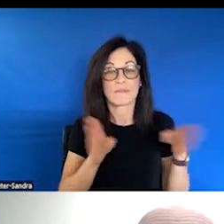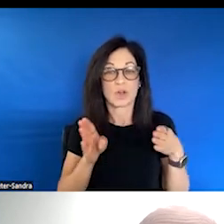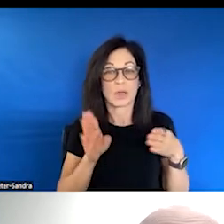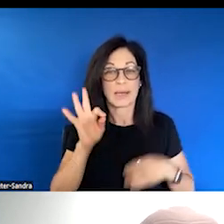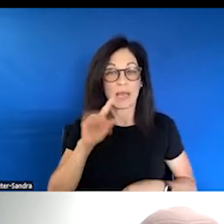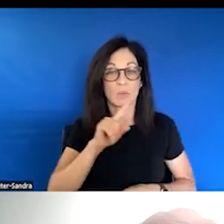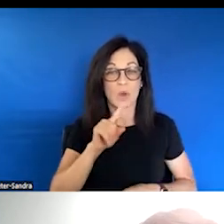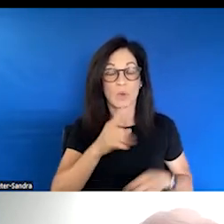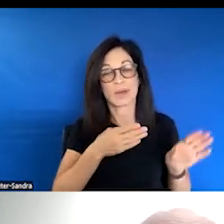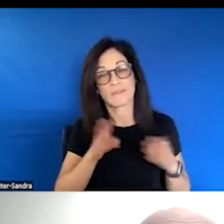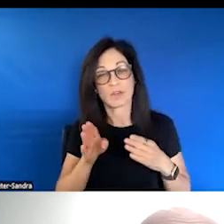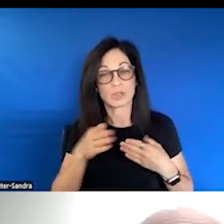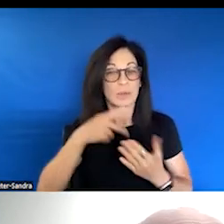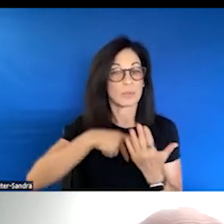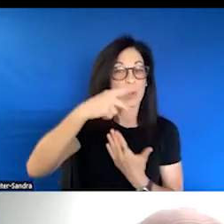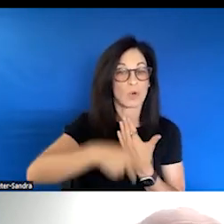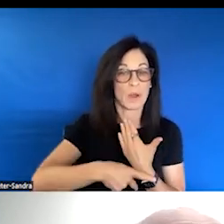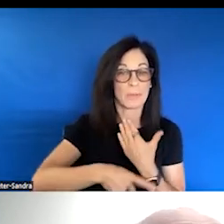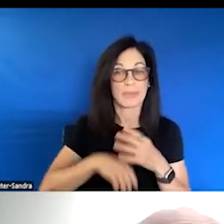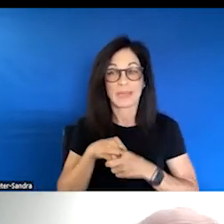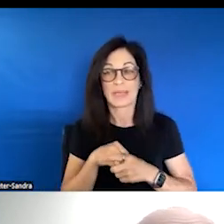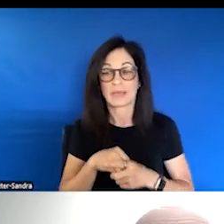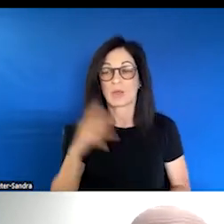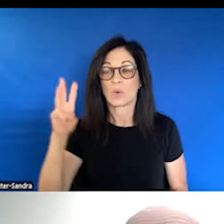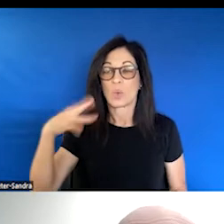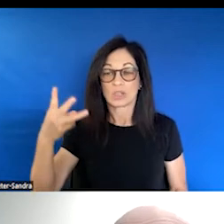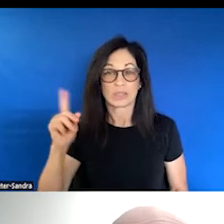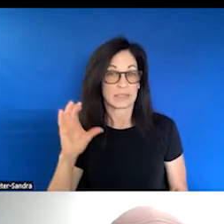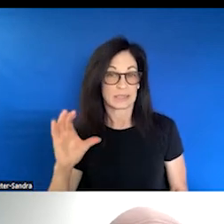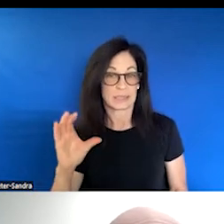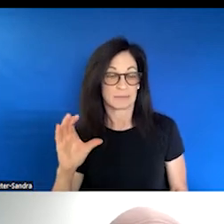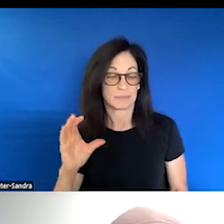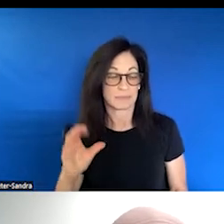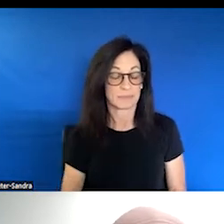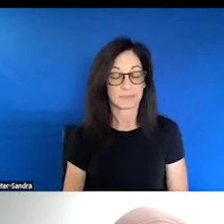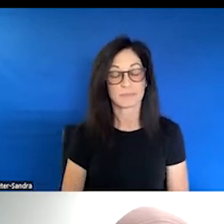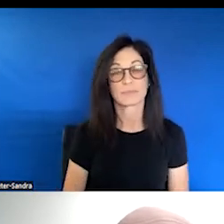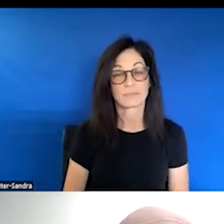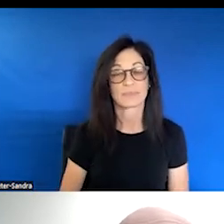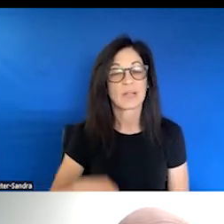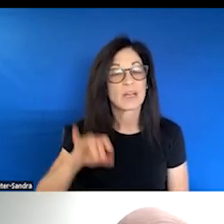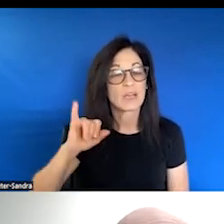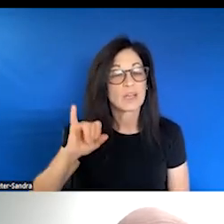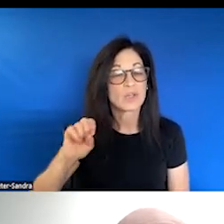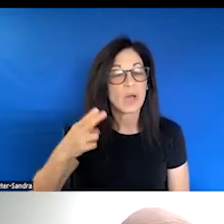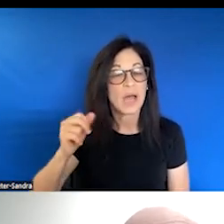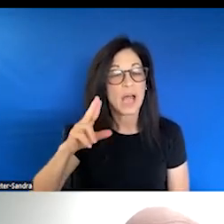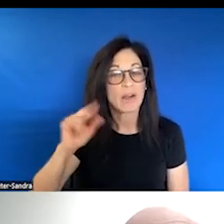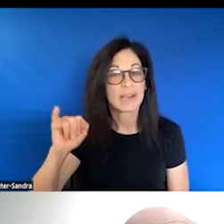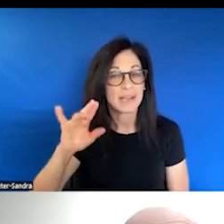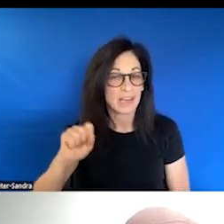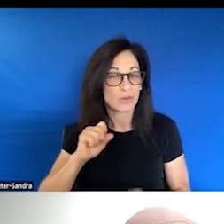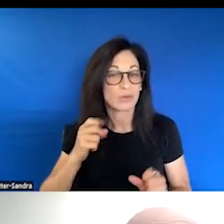911 diversion program in Washington, D.C. Johari, can you hop on and say hello?